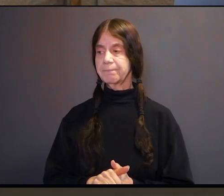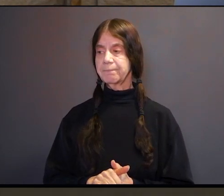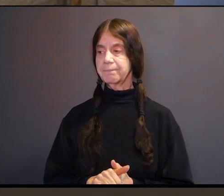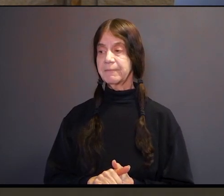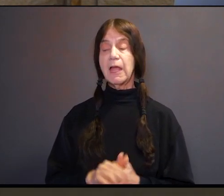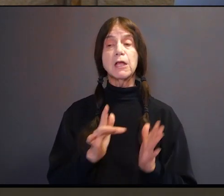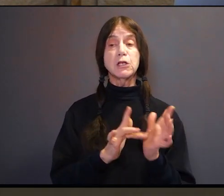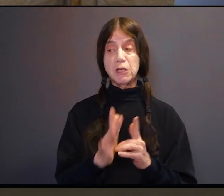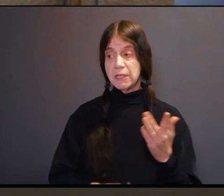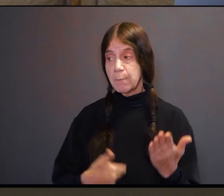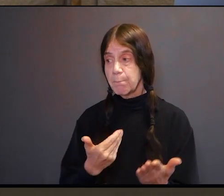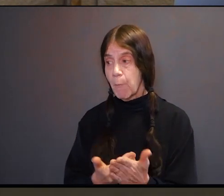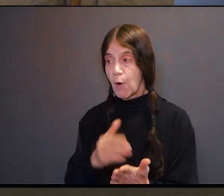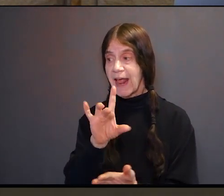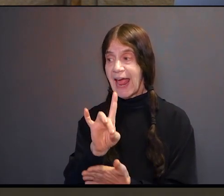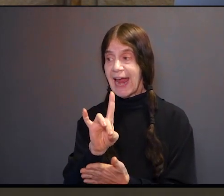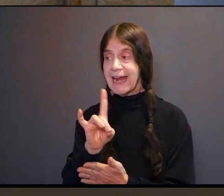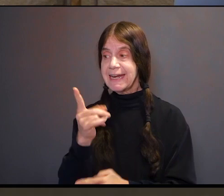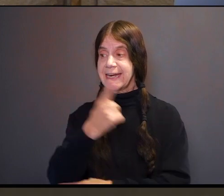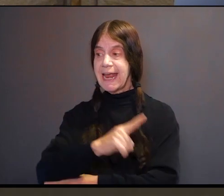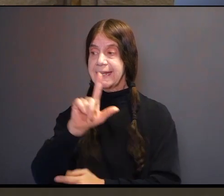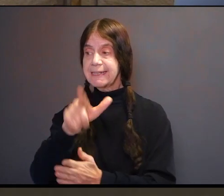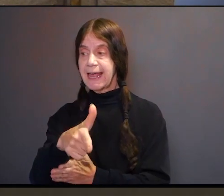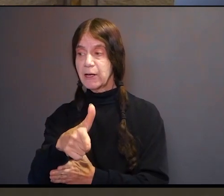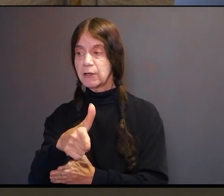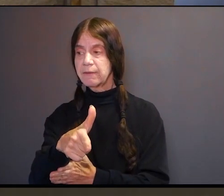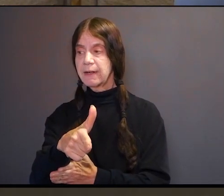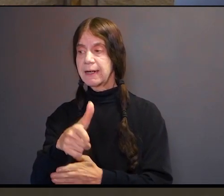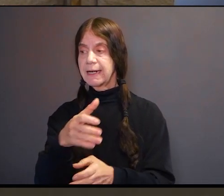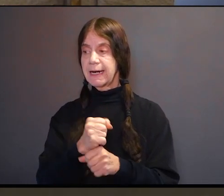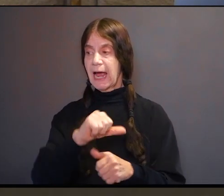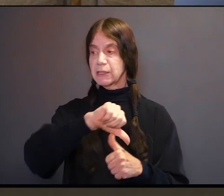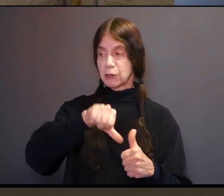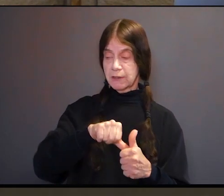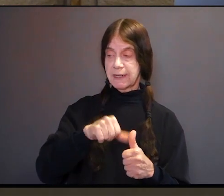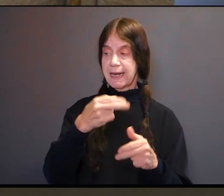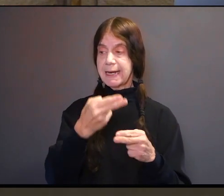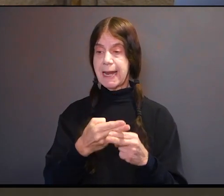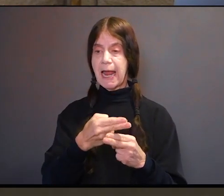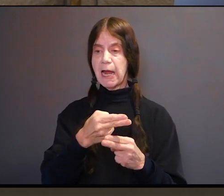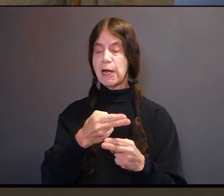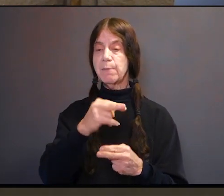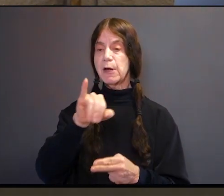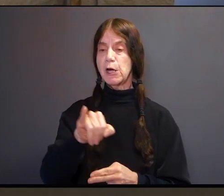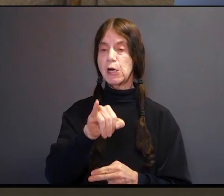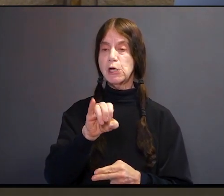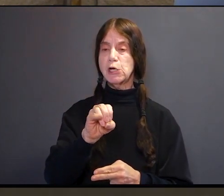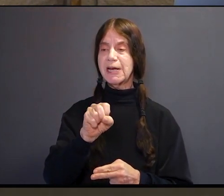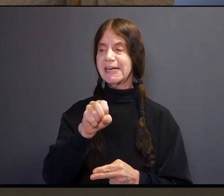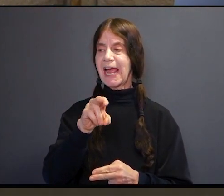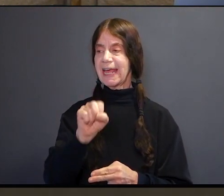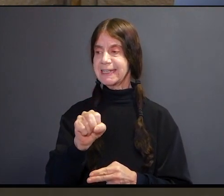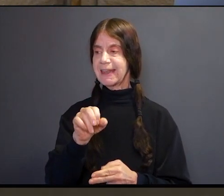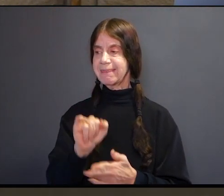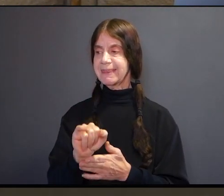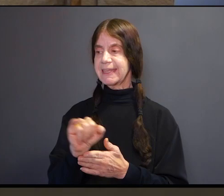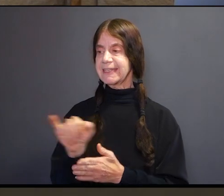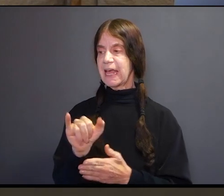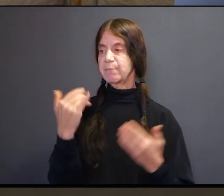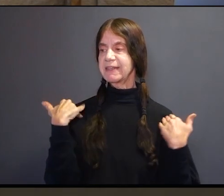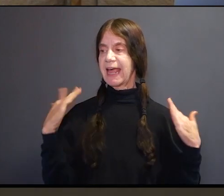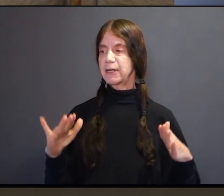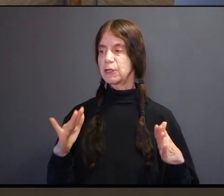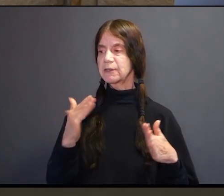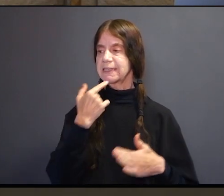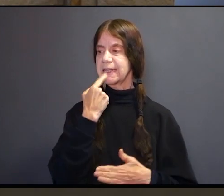of 8 days, when he was circumcised, he was called Jesus, the name given by the angel before he